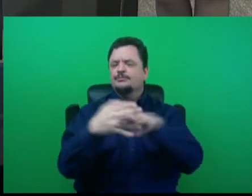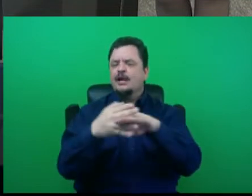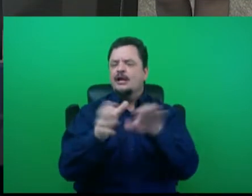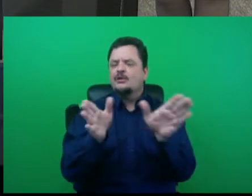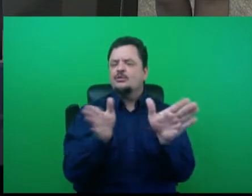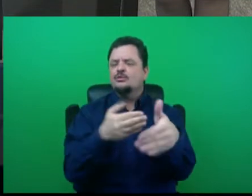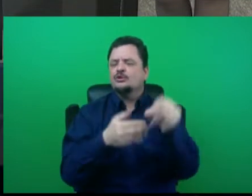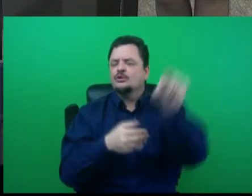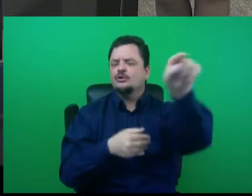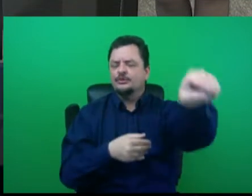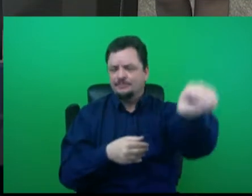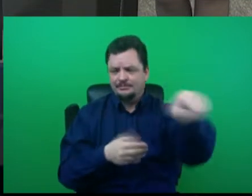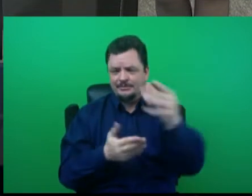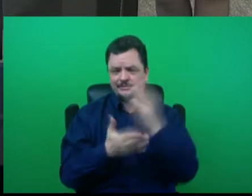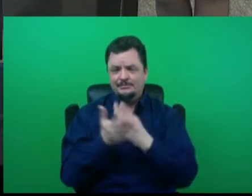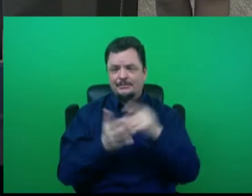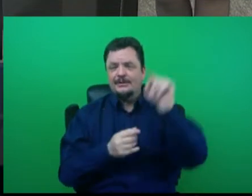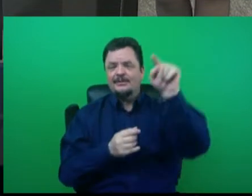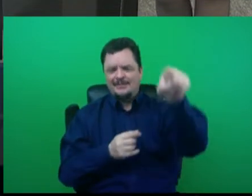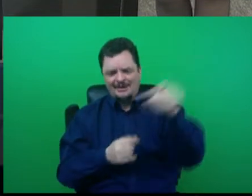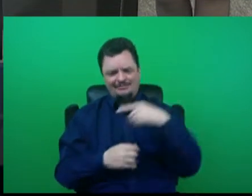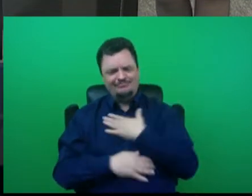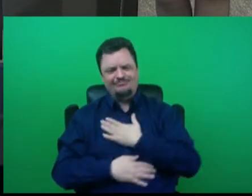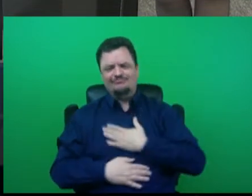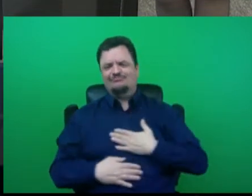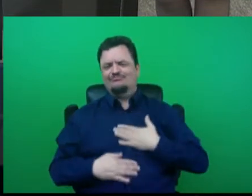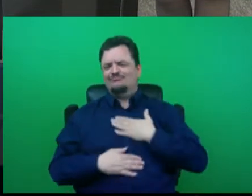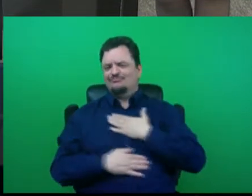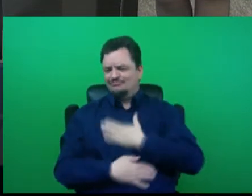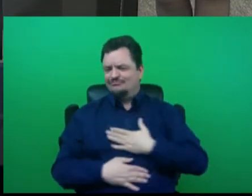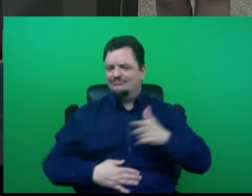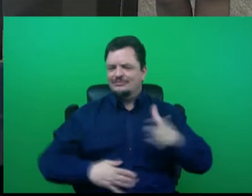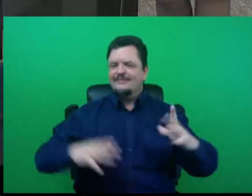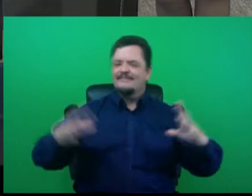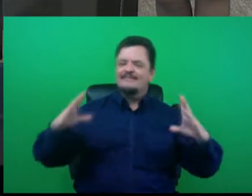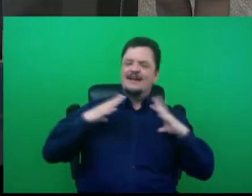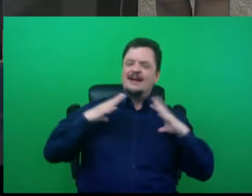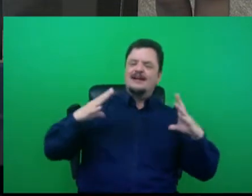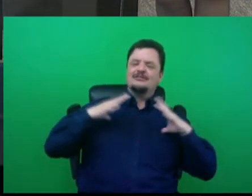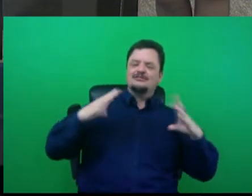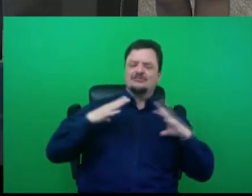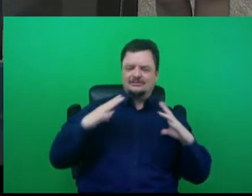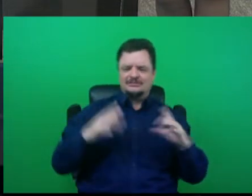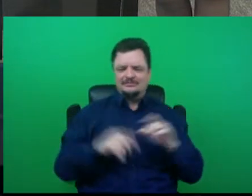vacation, but some might lose out. But it's a huge edible arrangements. And